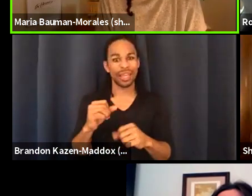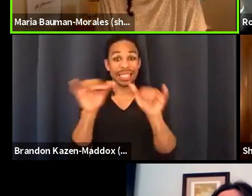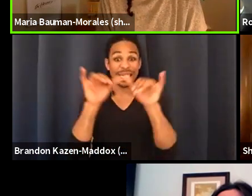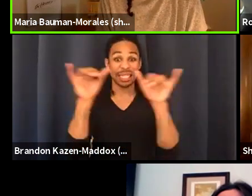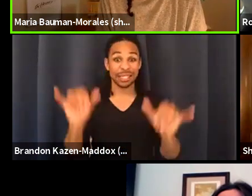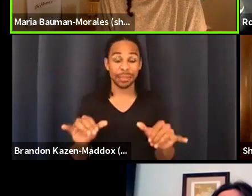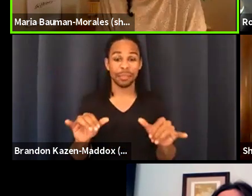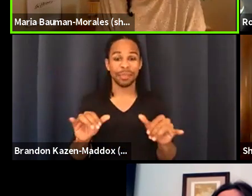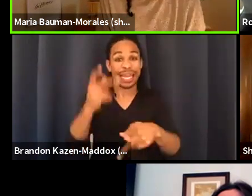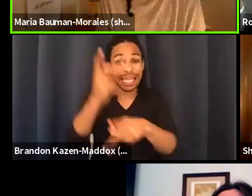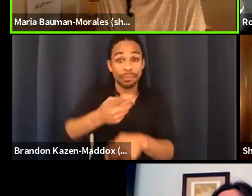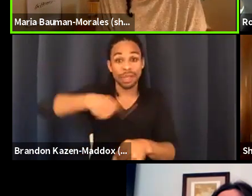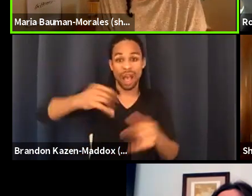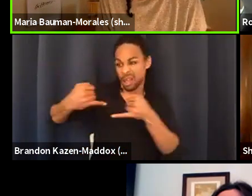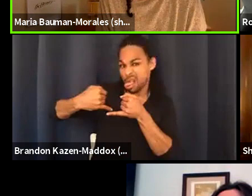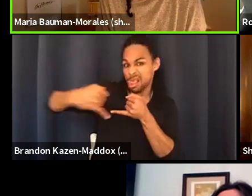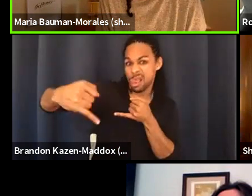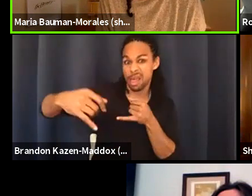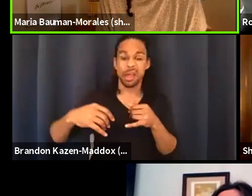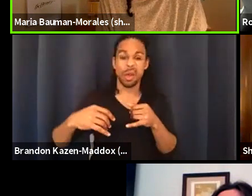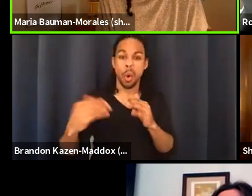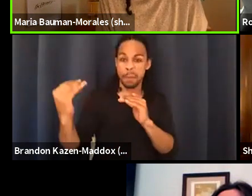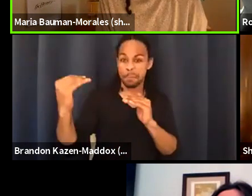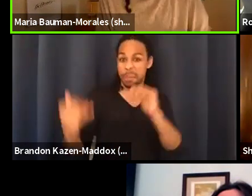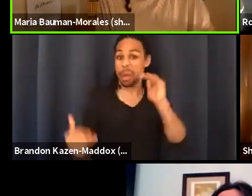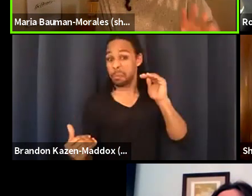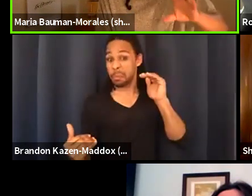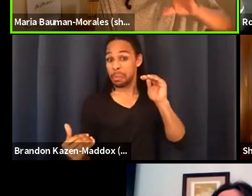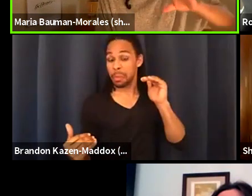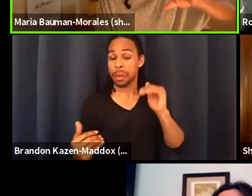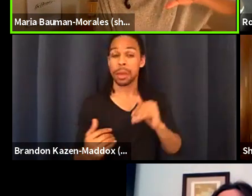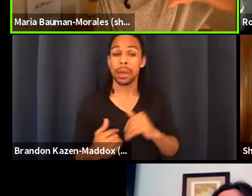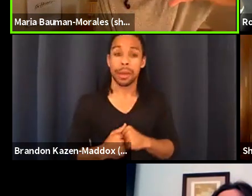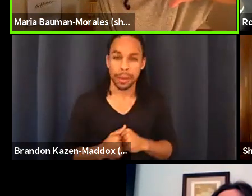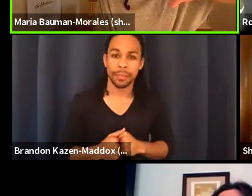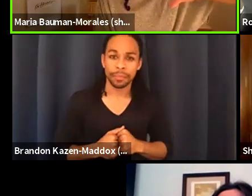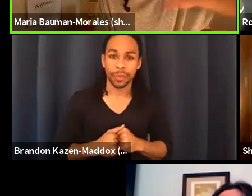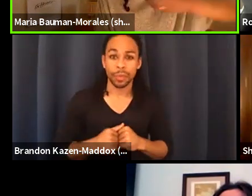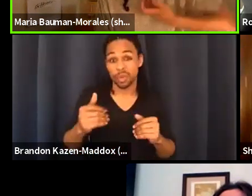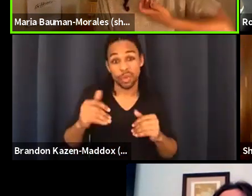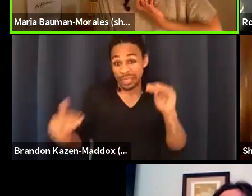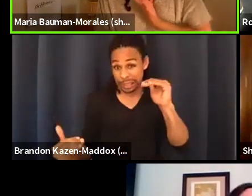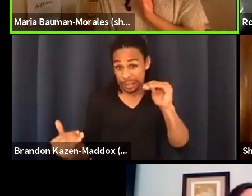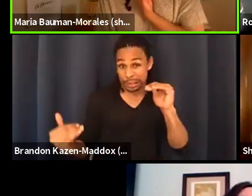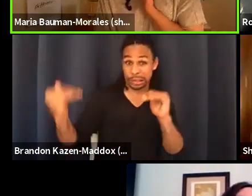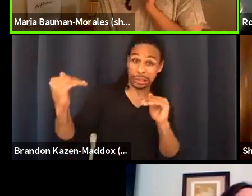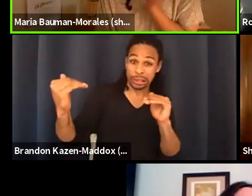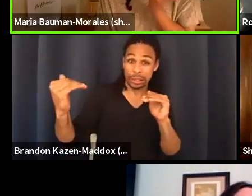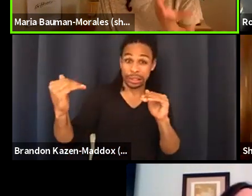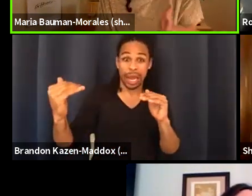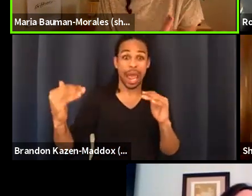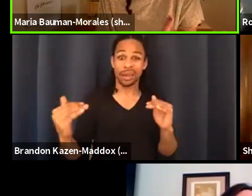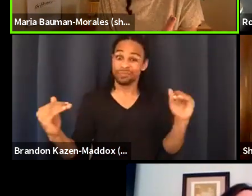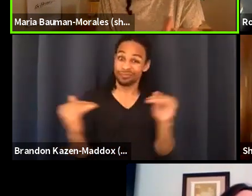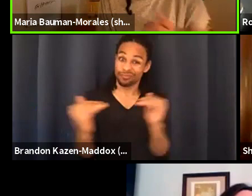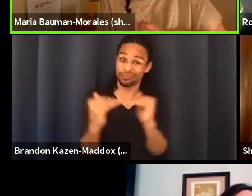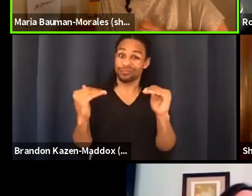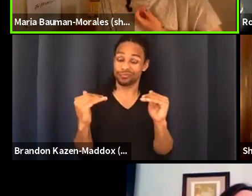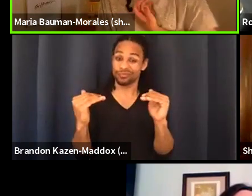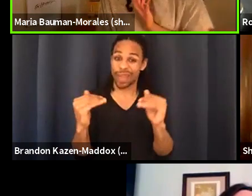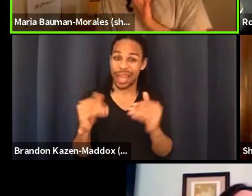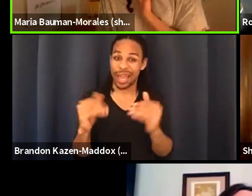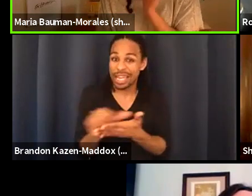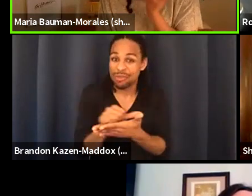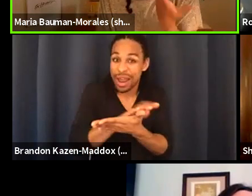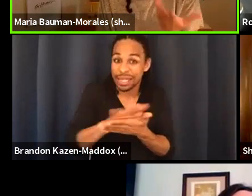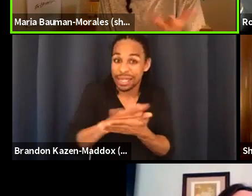if, Ronnie, you have any ideas also about this idea of how can we sort of purge ourselves